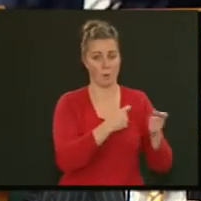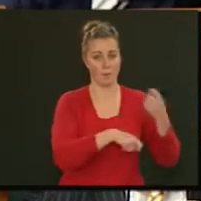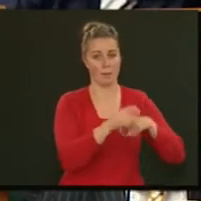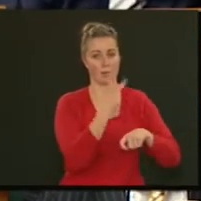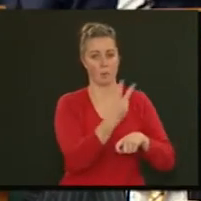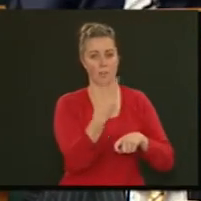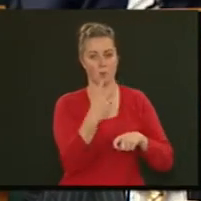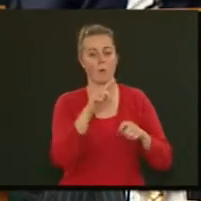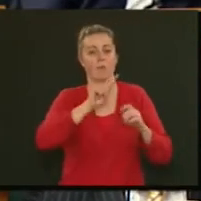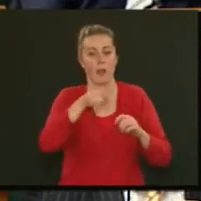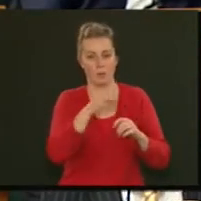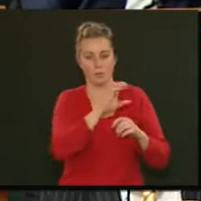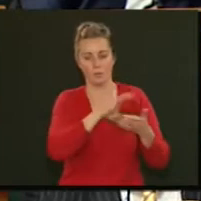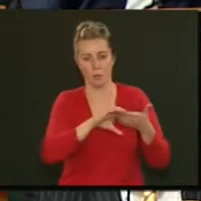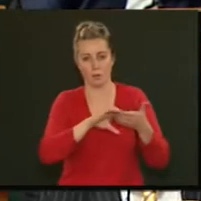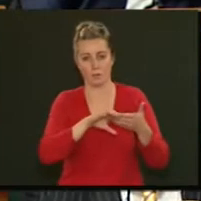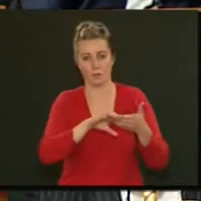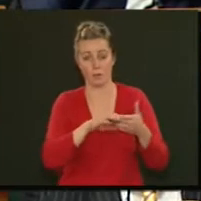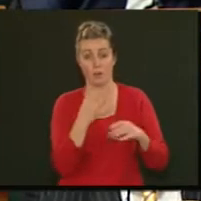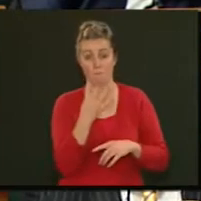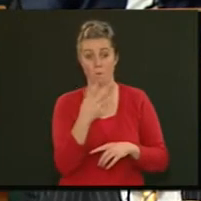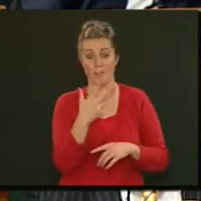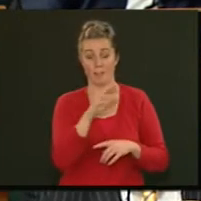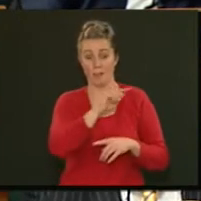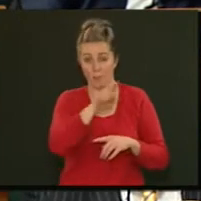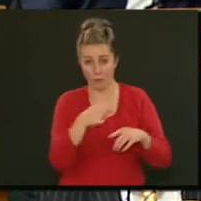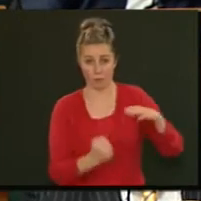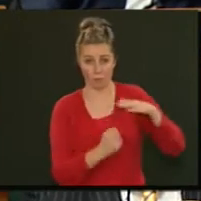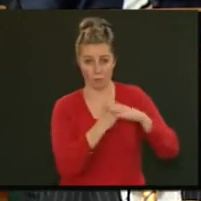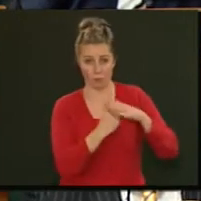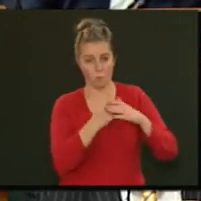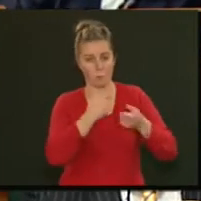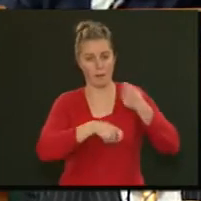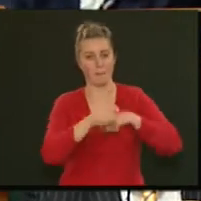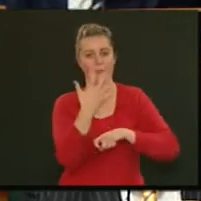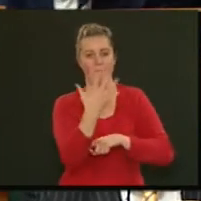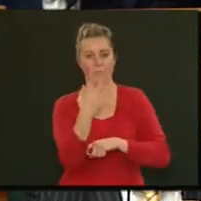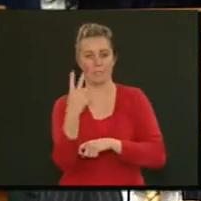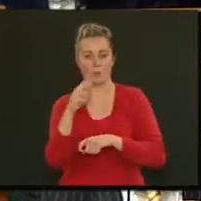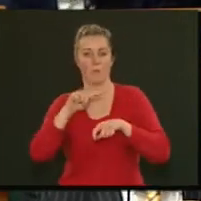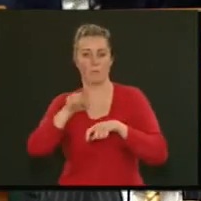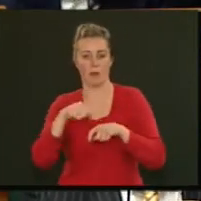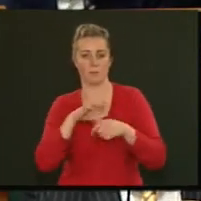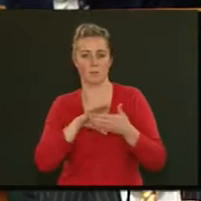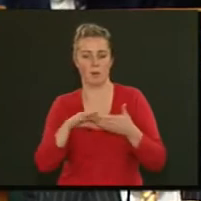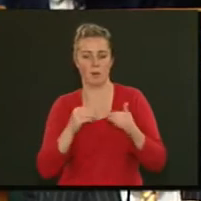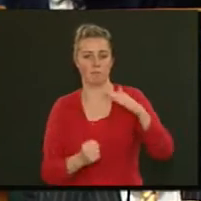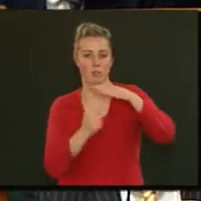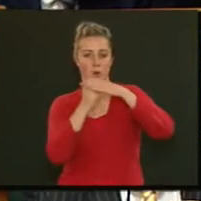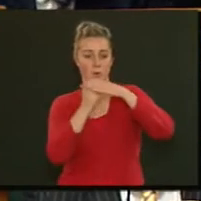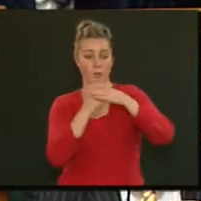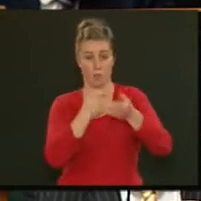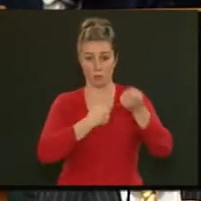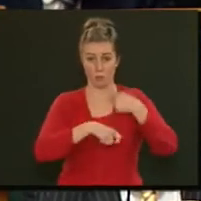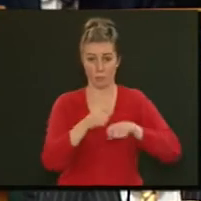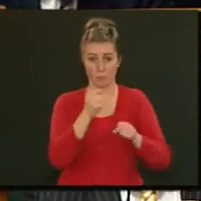$22,000 and the $48,000 tax threshold to $52,000. This change provides a